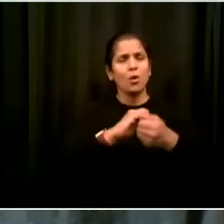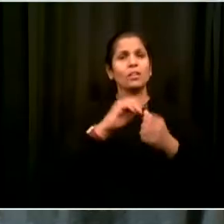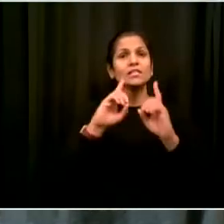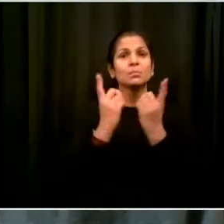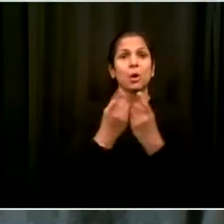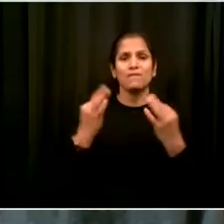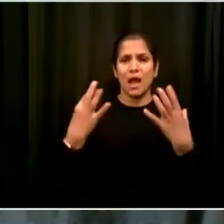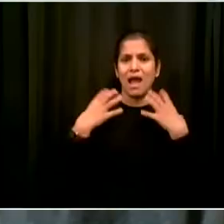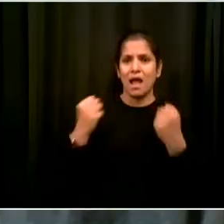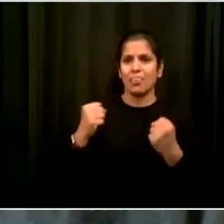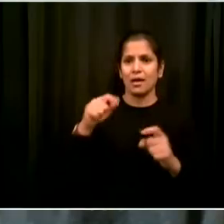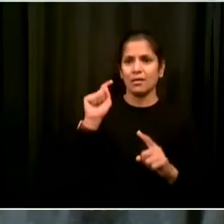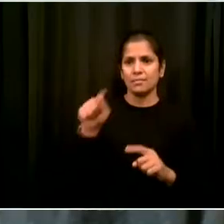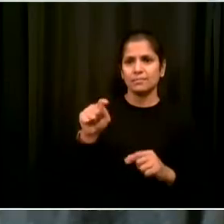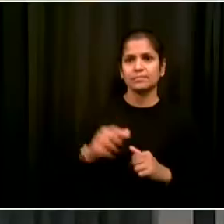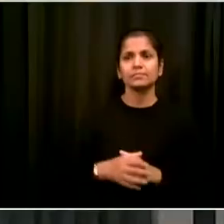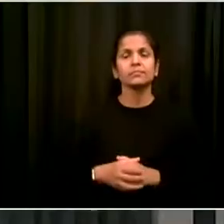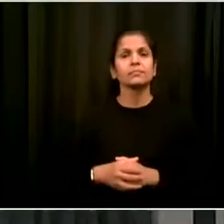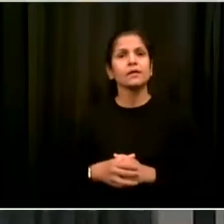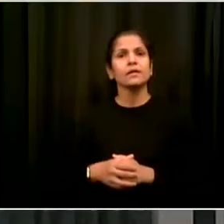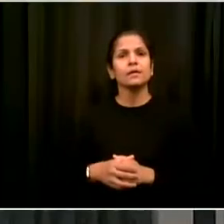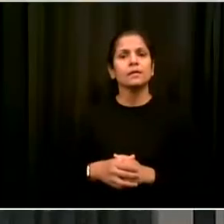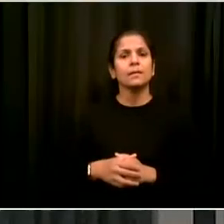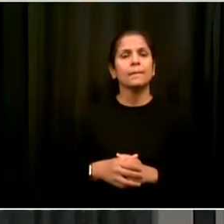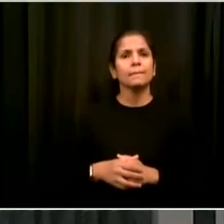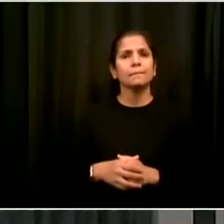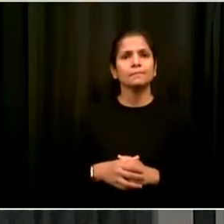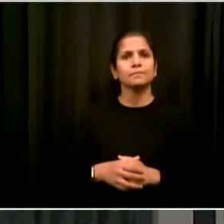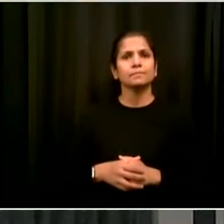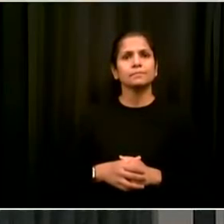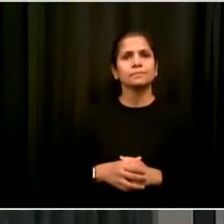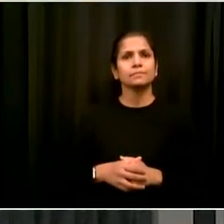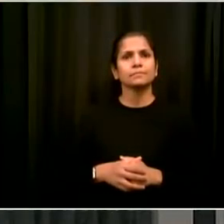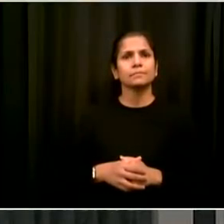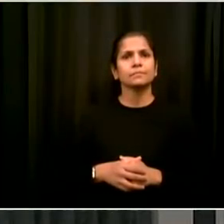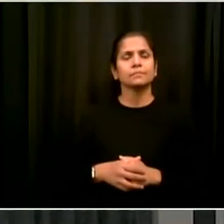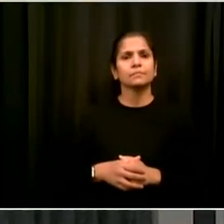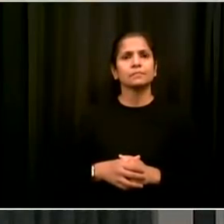as we move into this next phase of vaccinations. Go ahead, Michael.